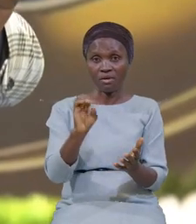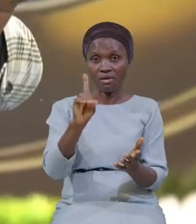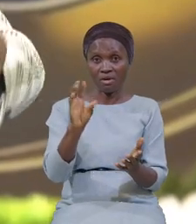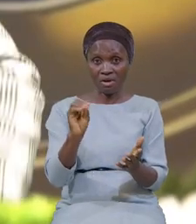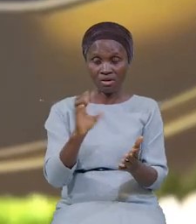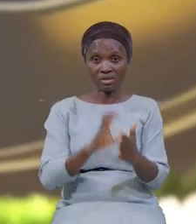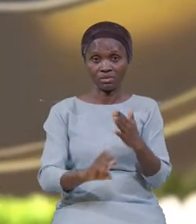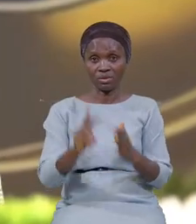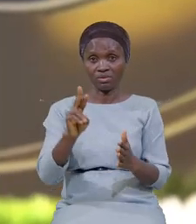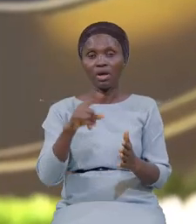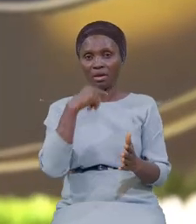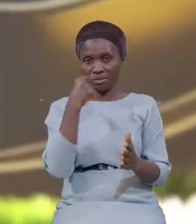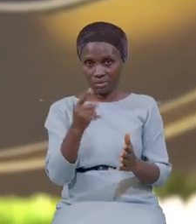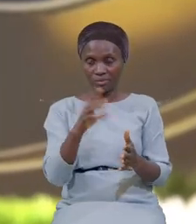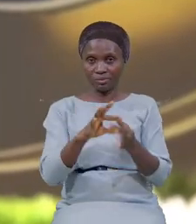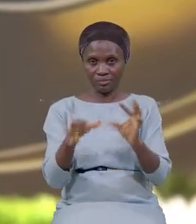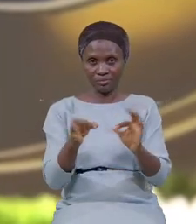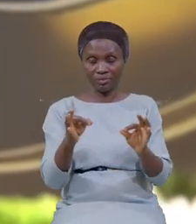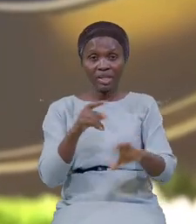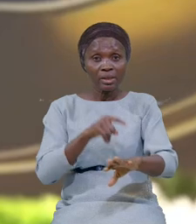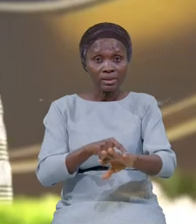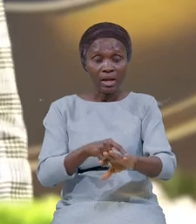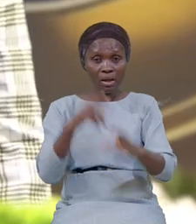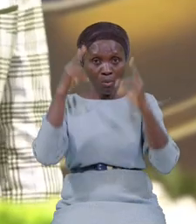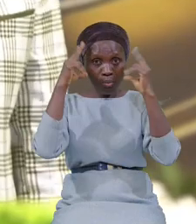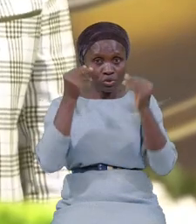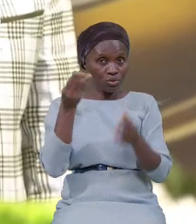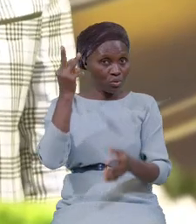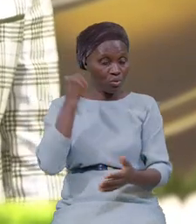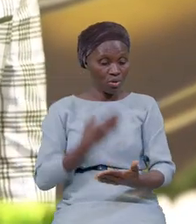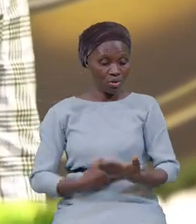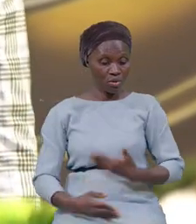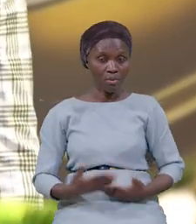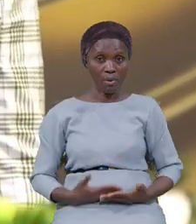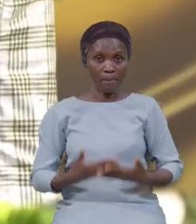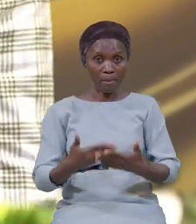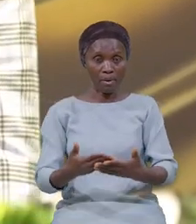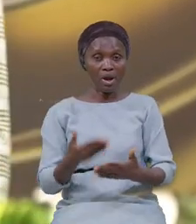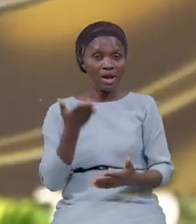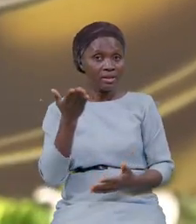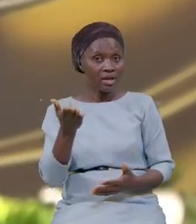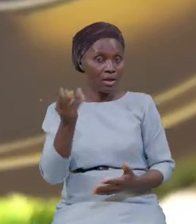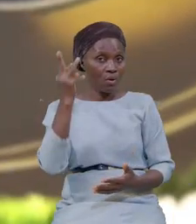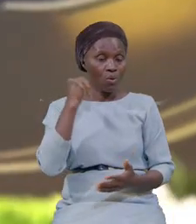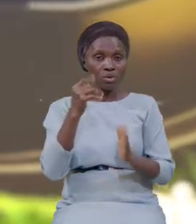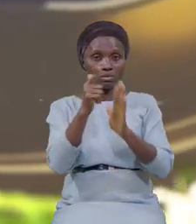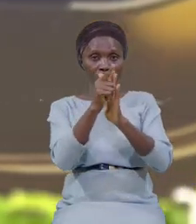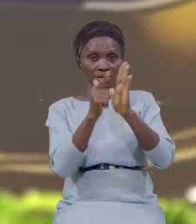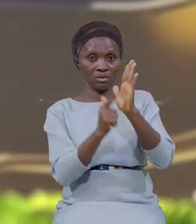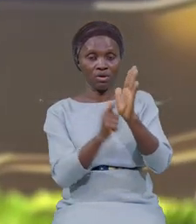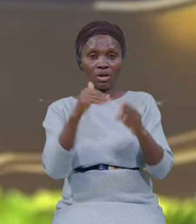this child Moses was born, there was an edict. There was a law